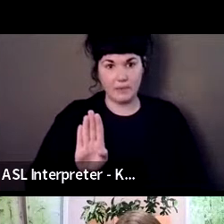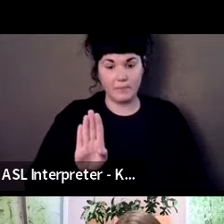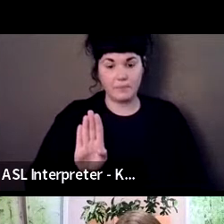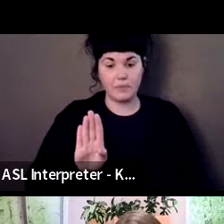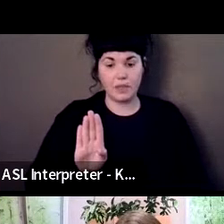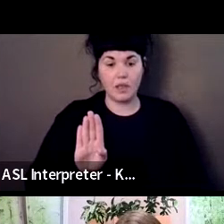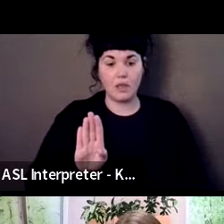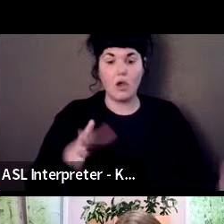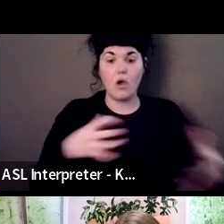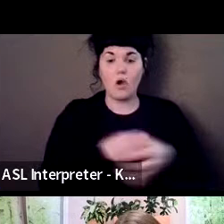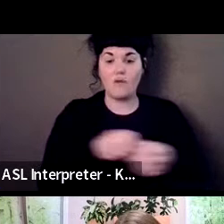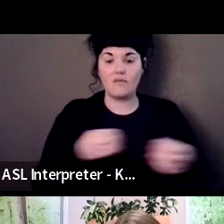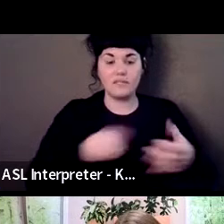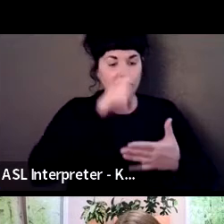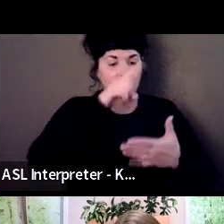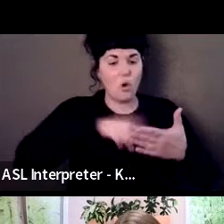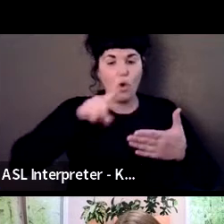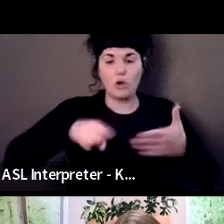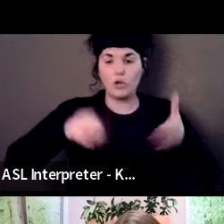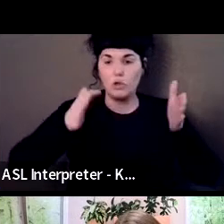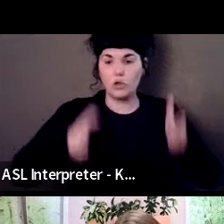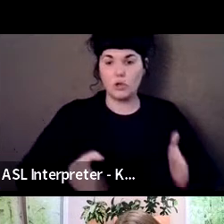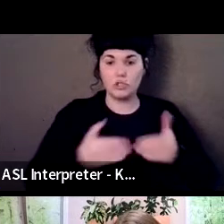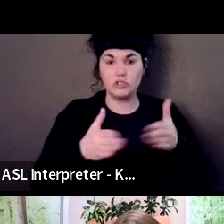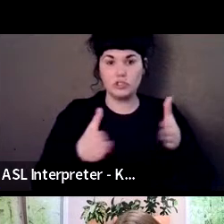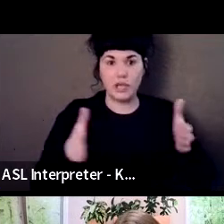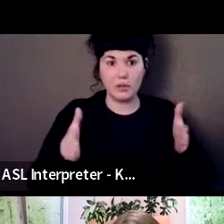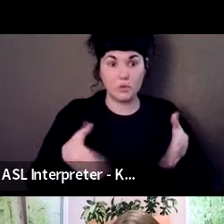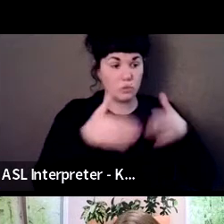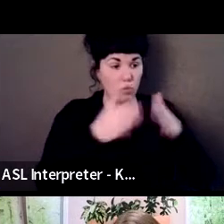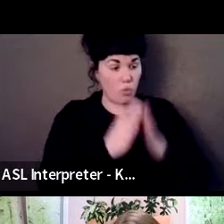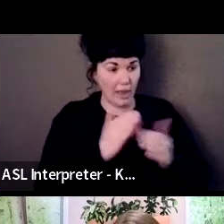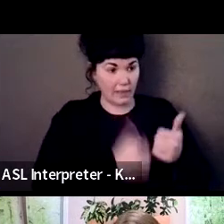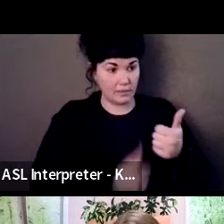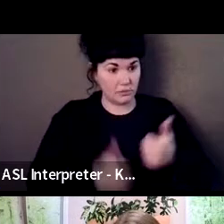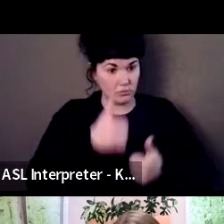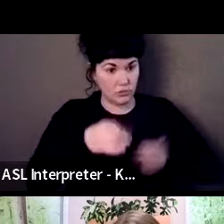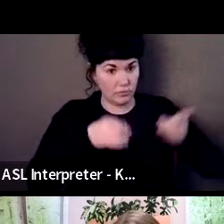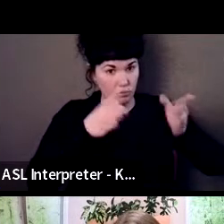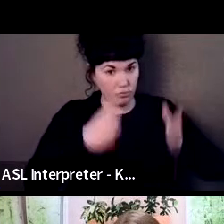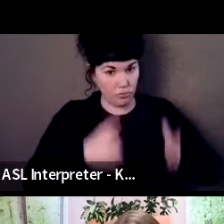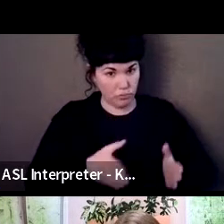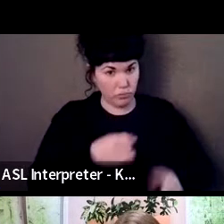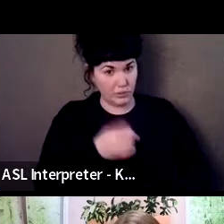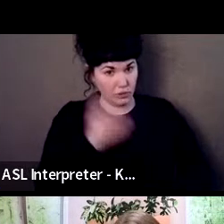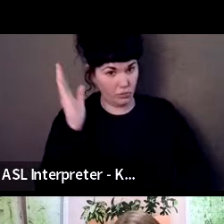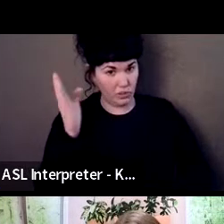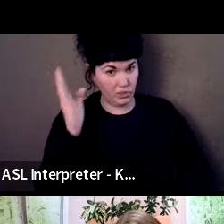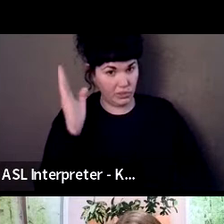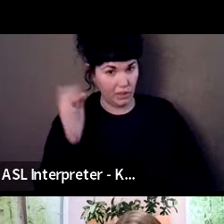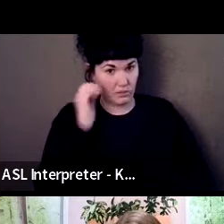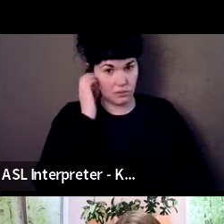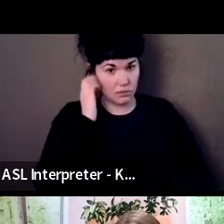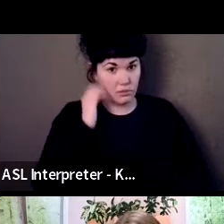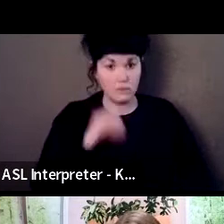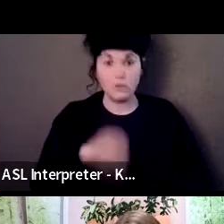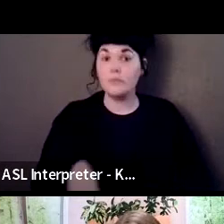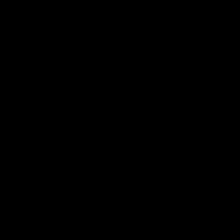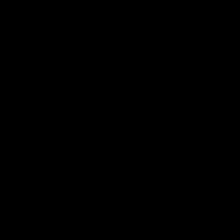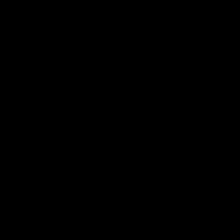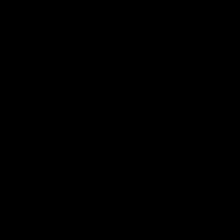General. Without objection, I will ask Executive Director Woods to present this item. Hearing no objection, please proceed, Mr.